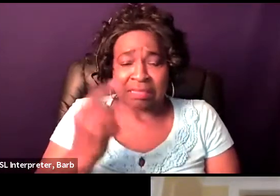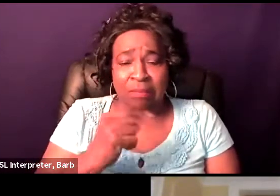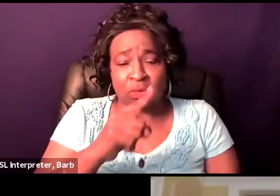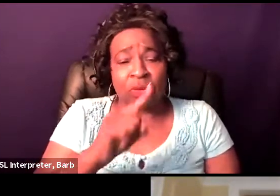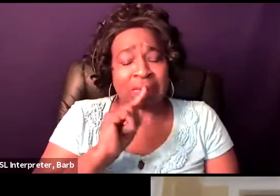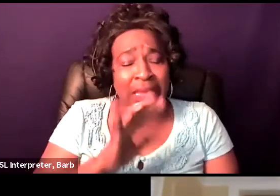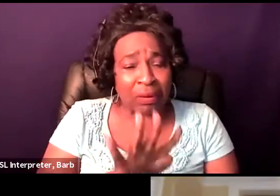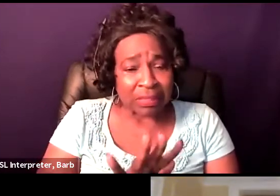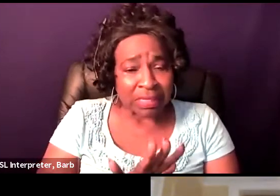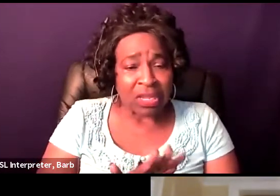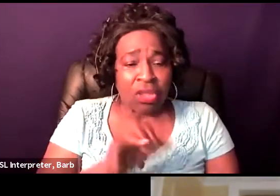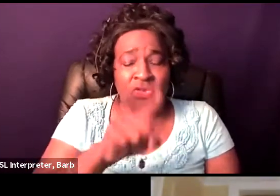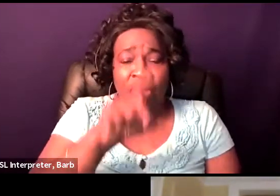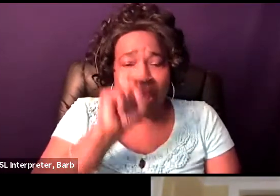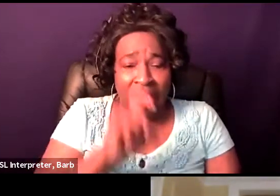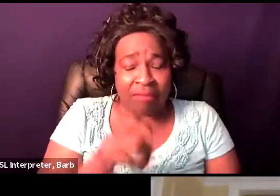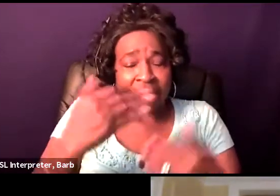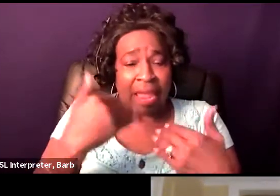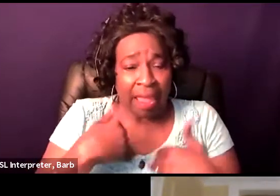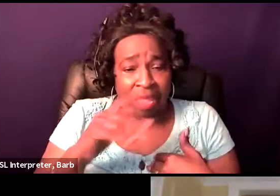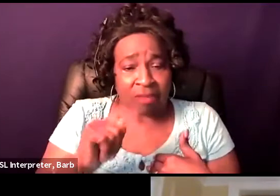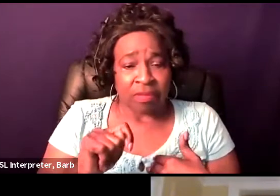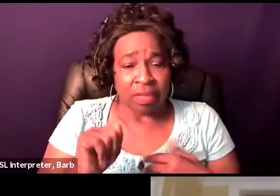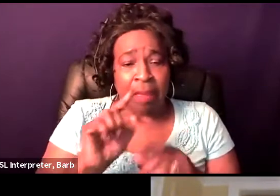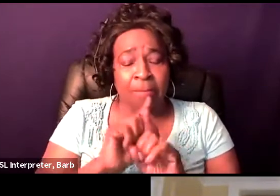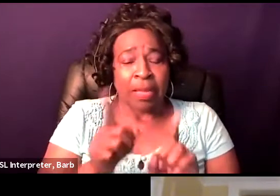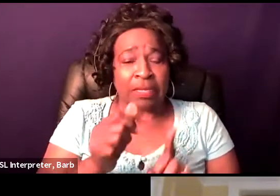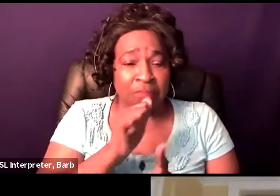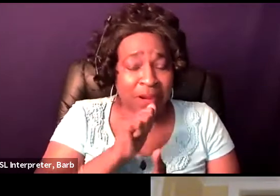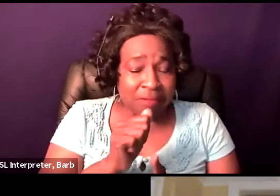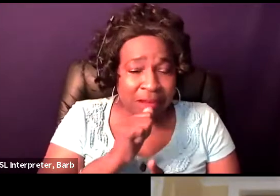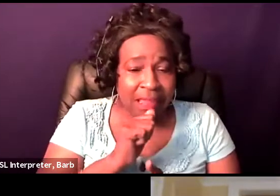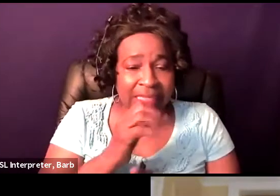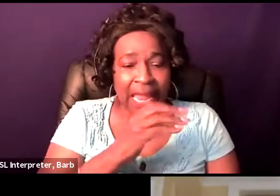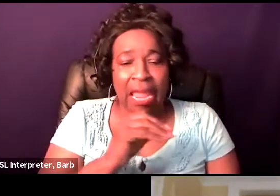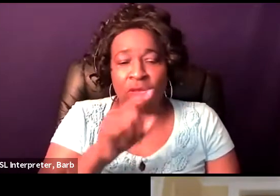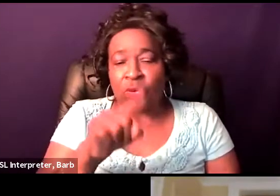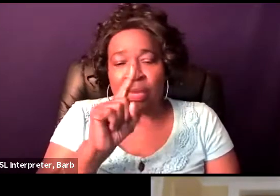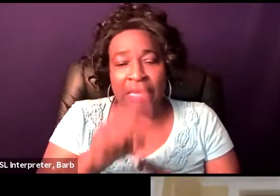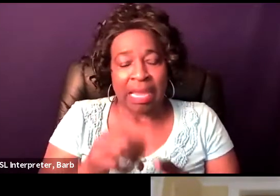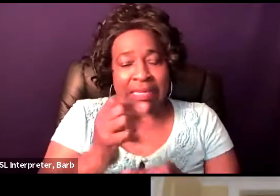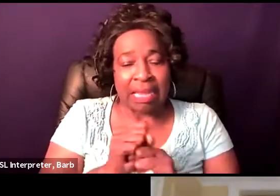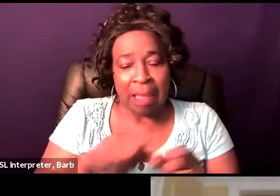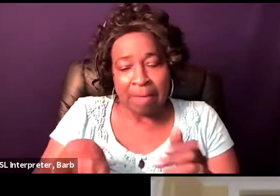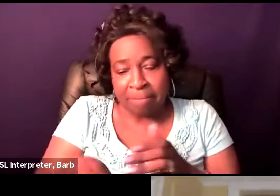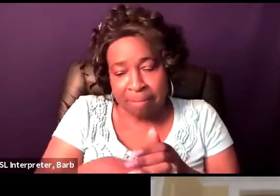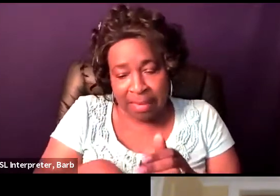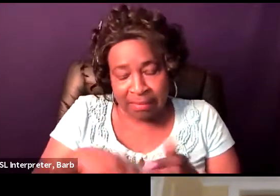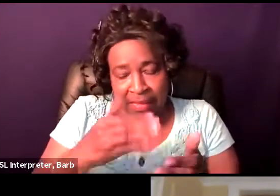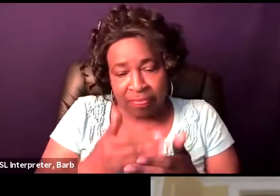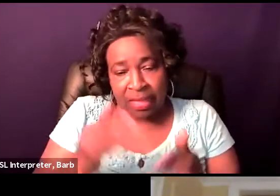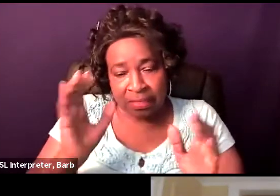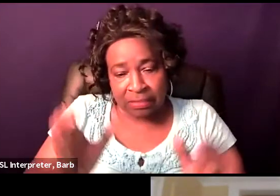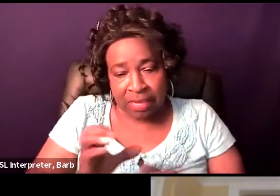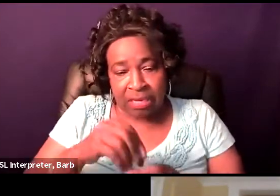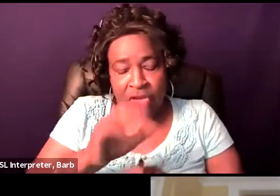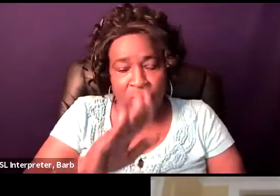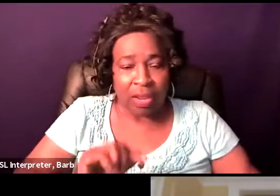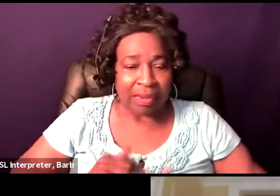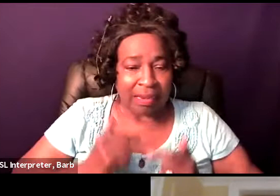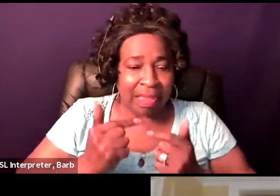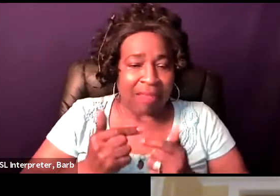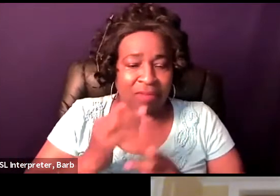guaranteed. You have to have it, but it's privatized and you can't get basic things done in your life. Then there's